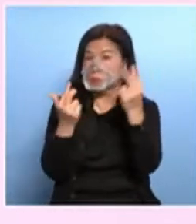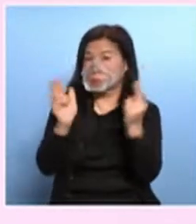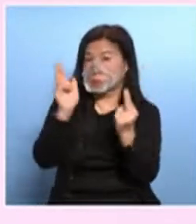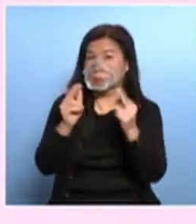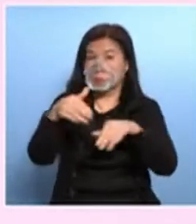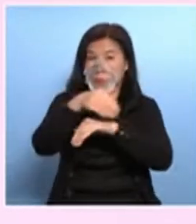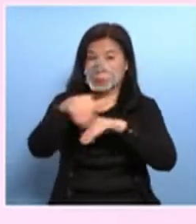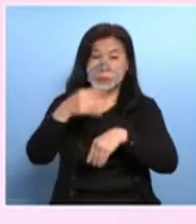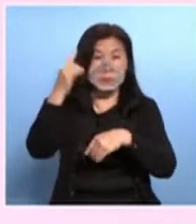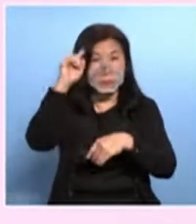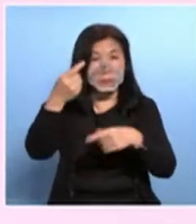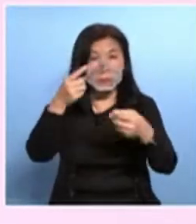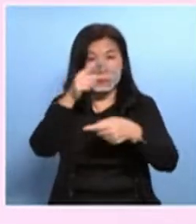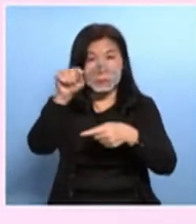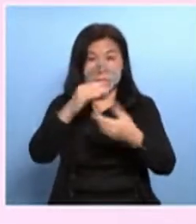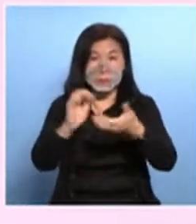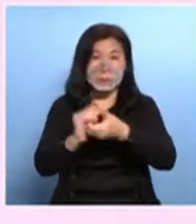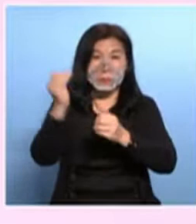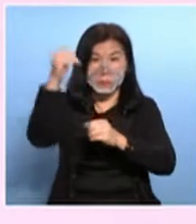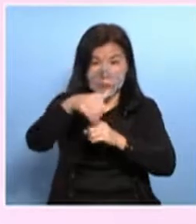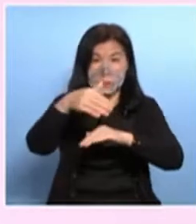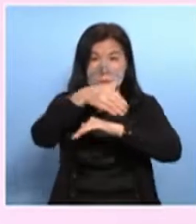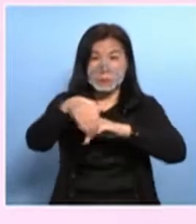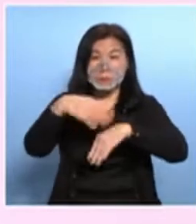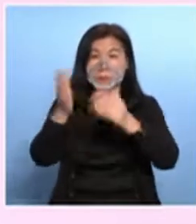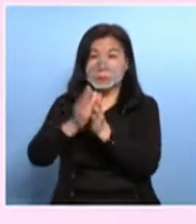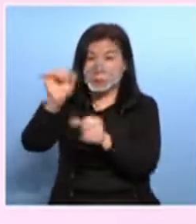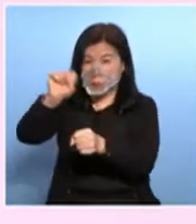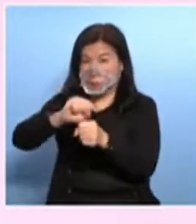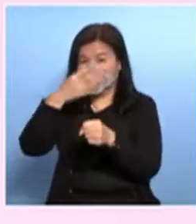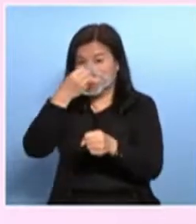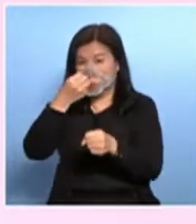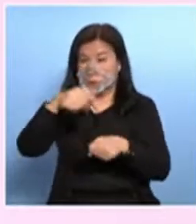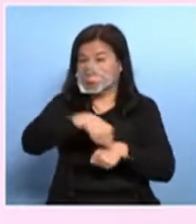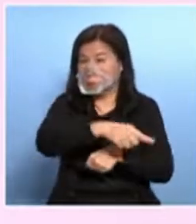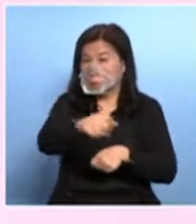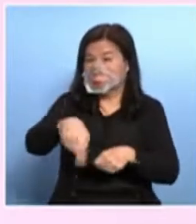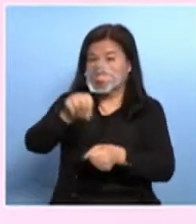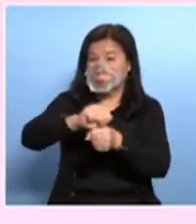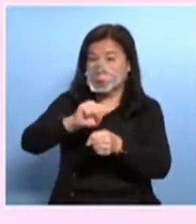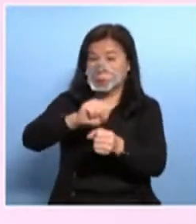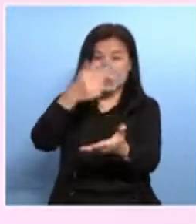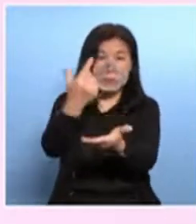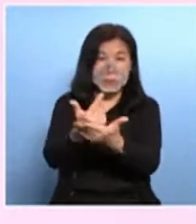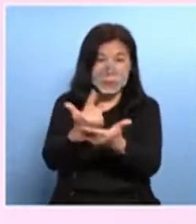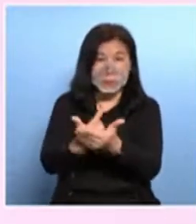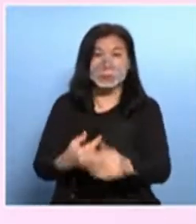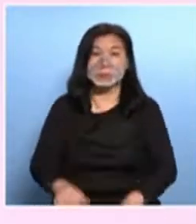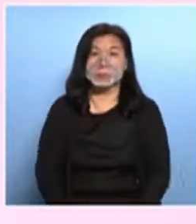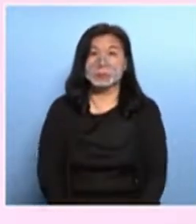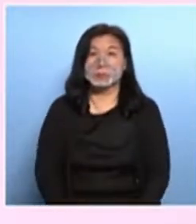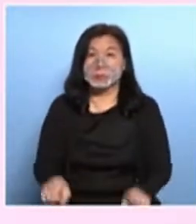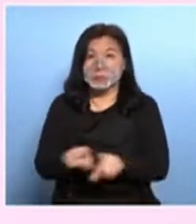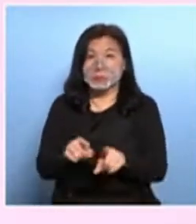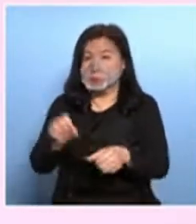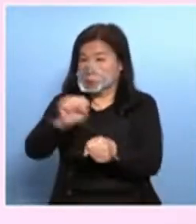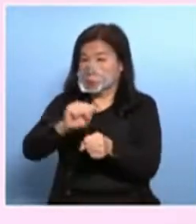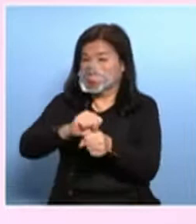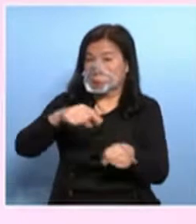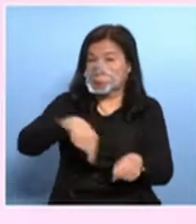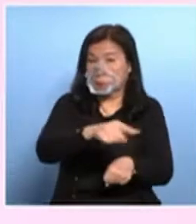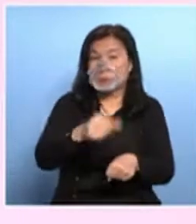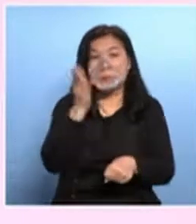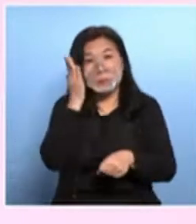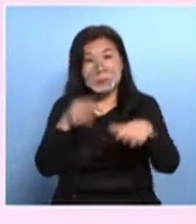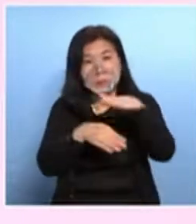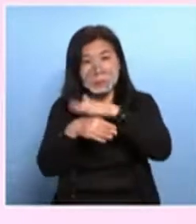stability. Northern Metropolis and Lantau Tomorrow. Both the Northern Metropolis Development Strategy and Lantau Tomorrow Plan are important